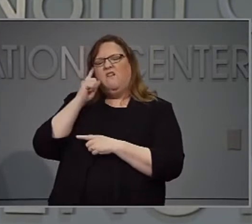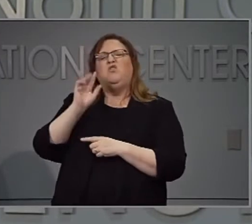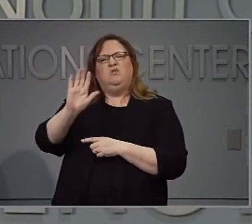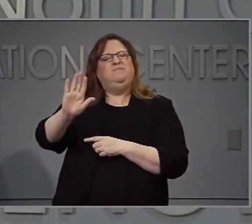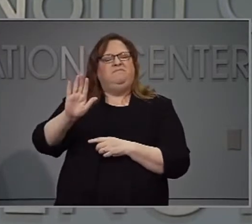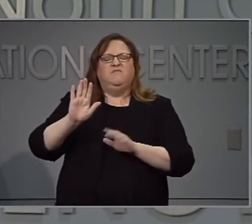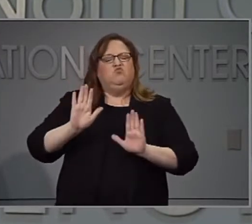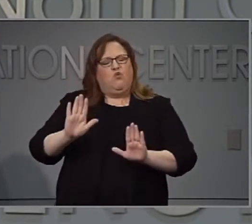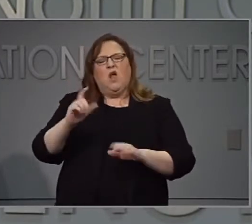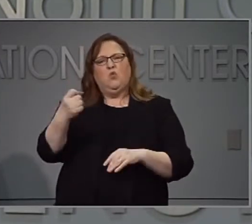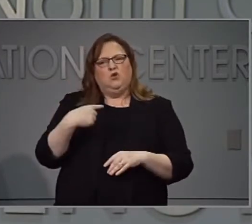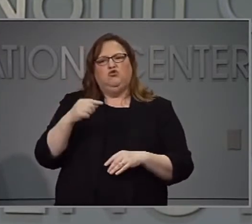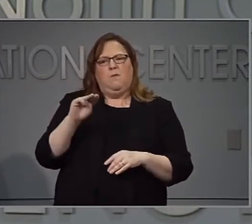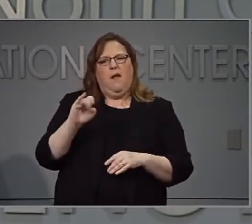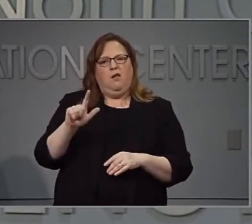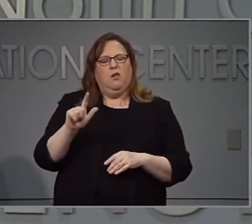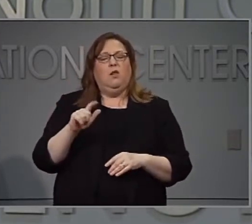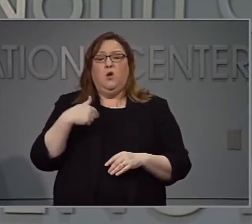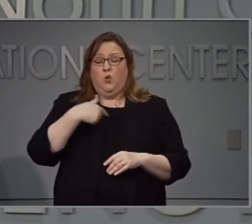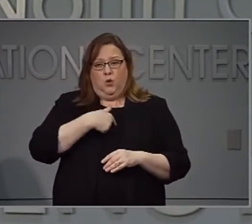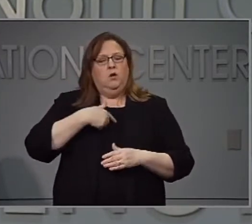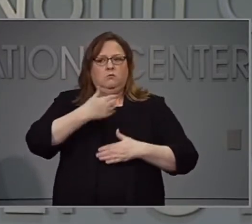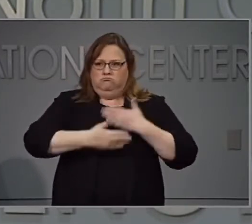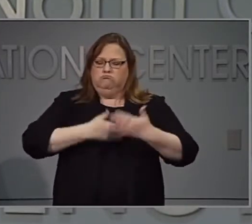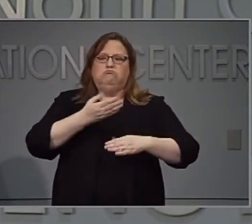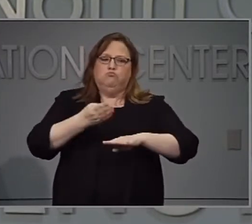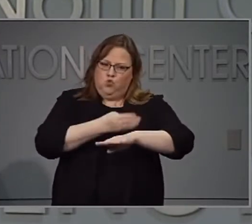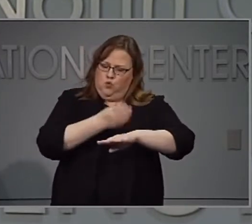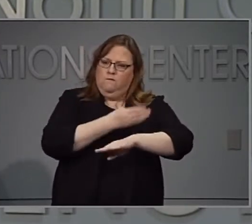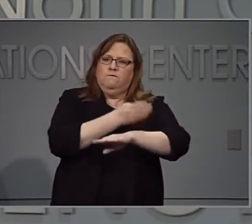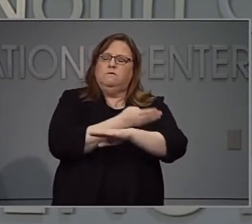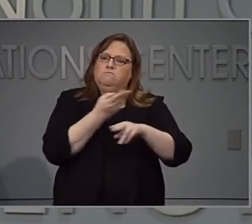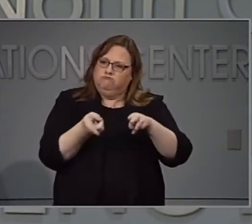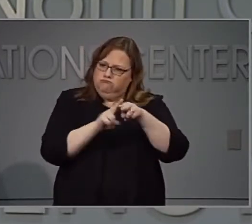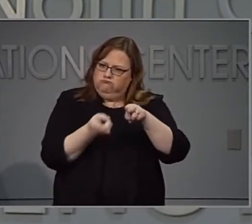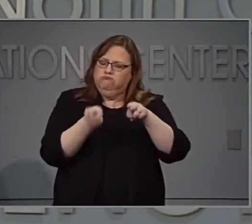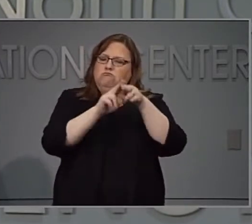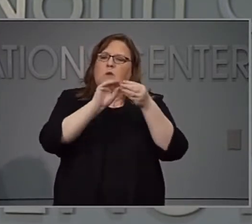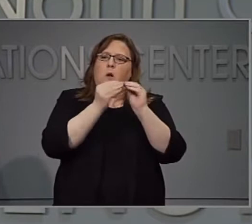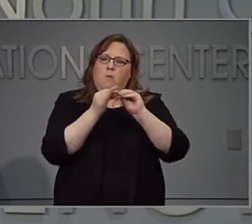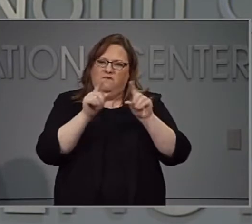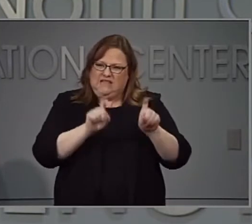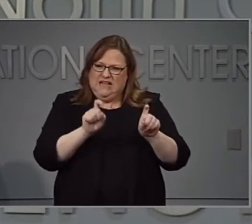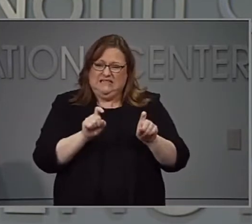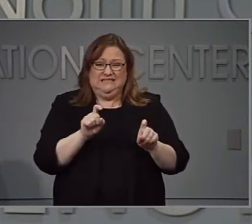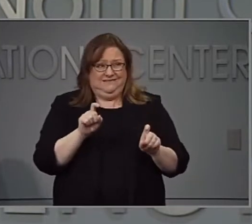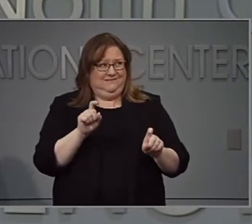are making significant progress, having increased our testing